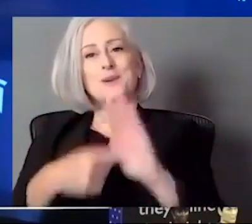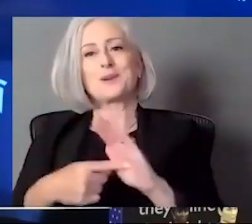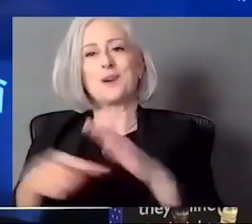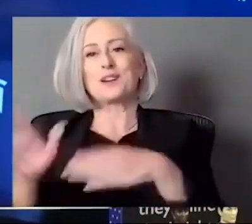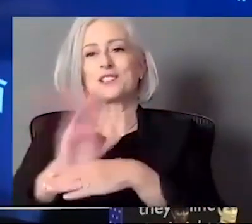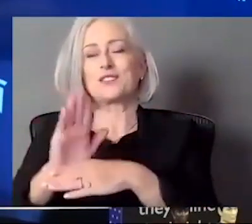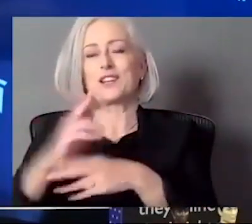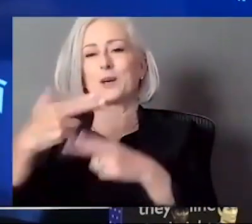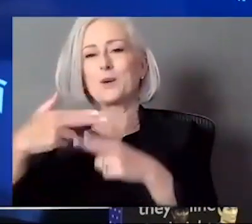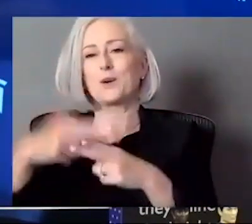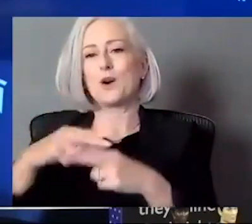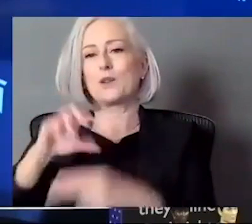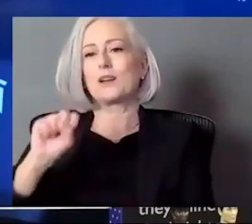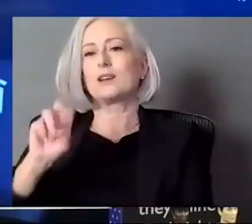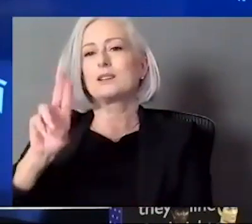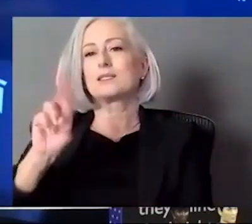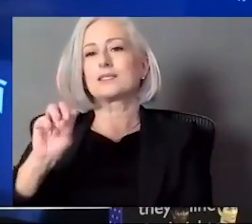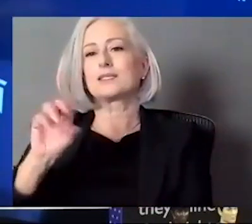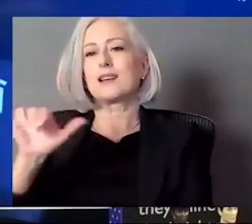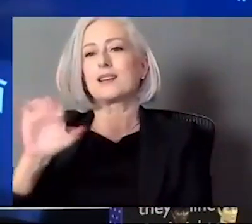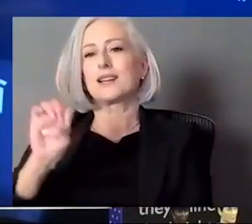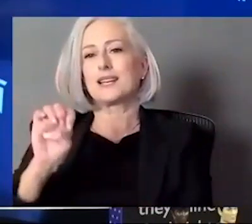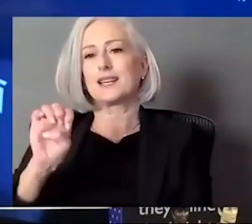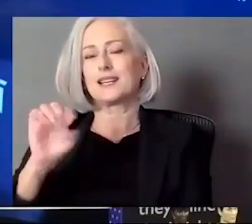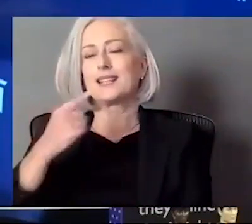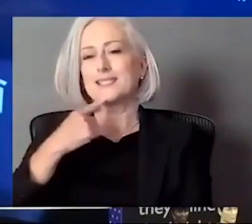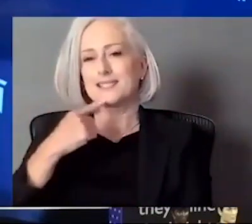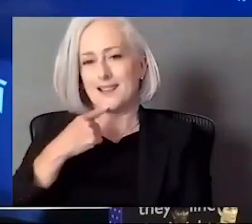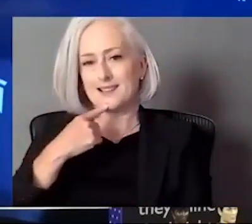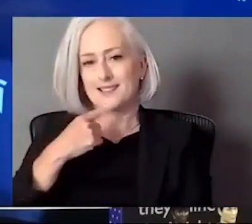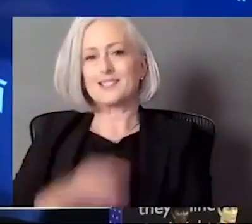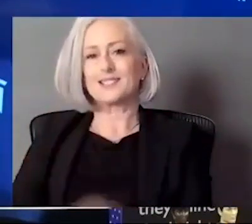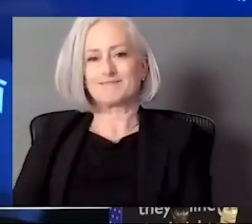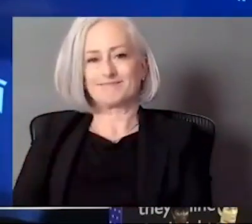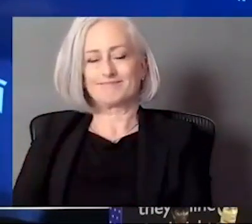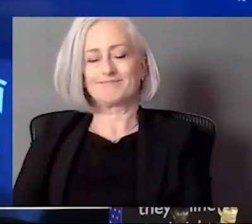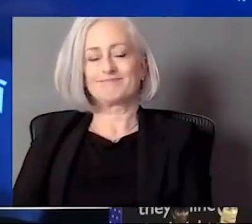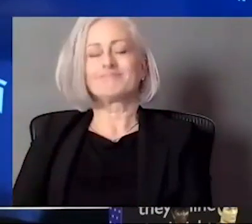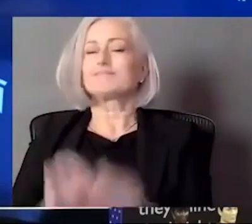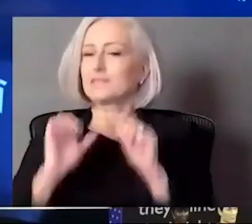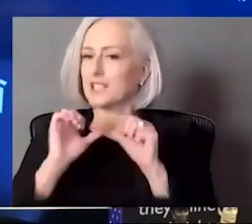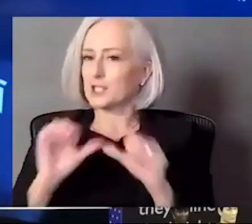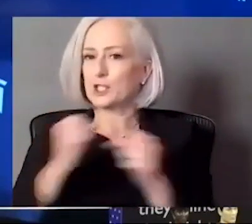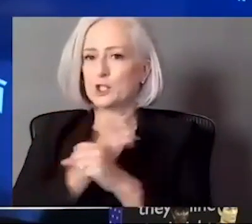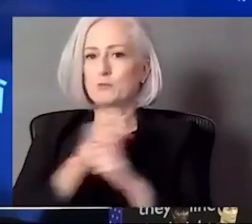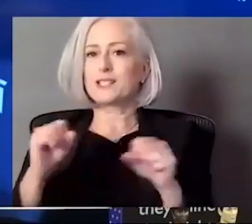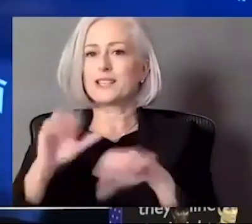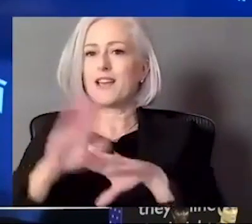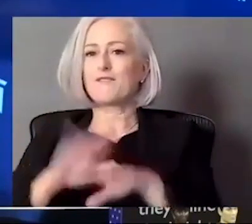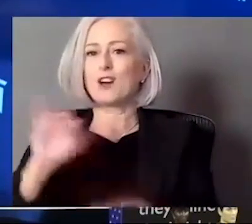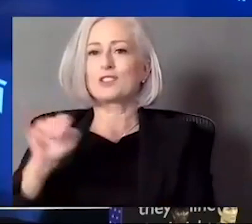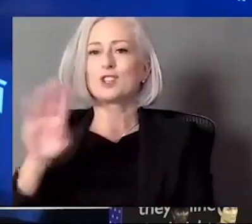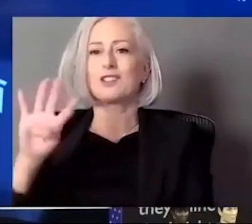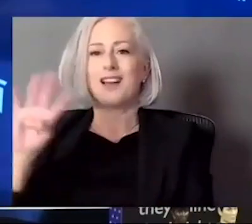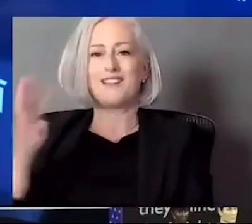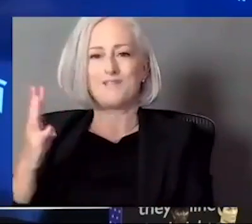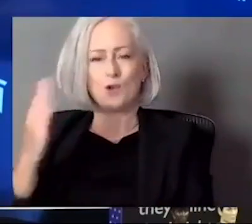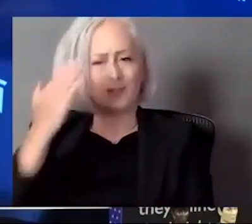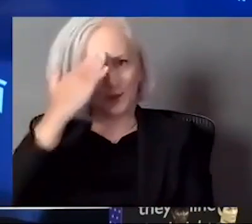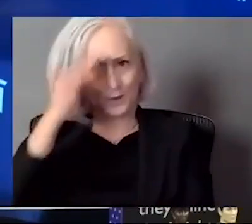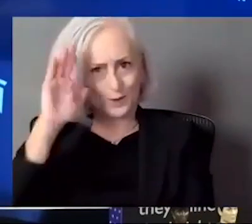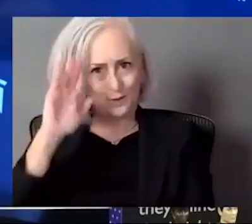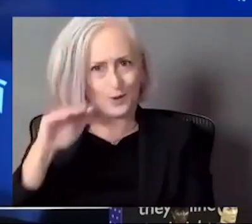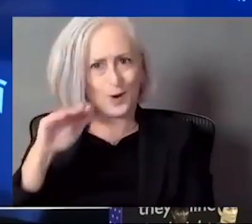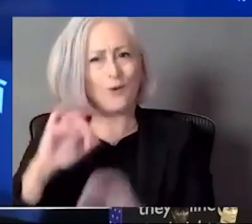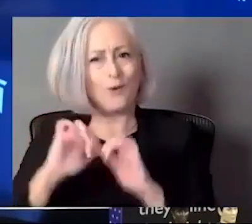all, I want you to be safe on this 4th. You know how to do it, and you know how to stay safe. We'll see you in about a week. And thanks to all